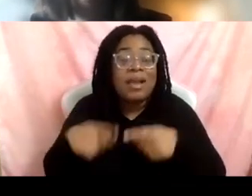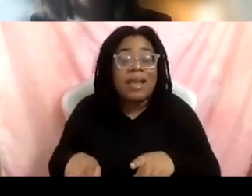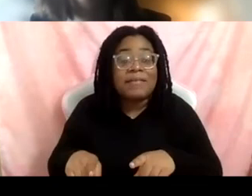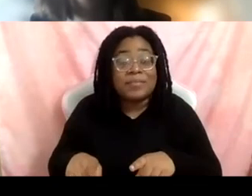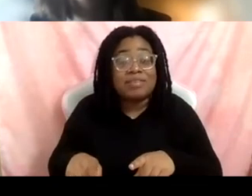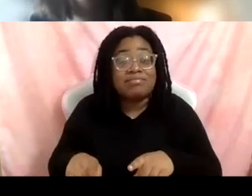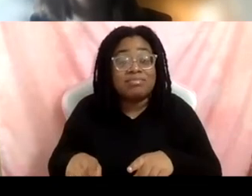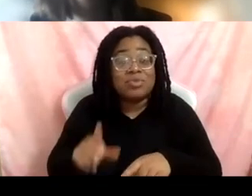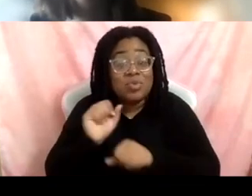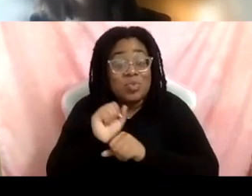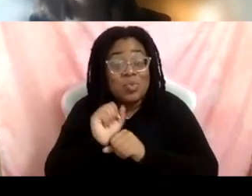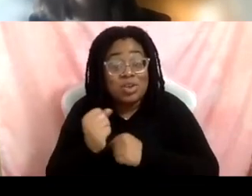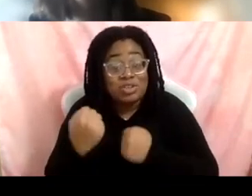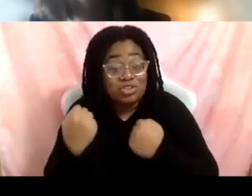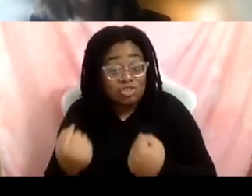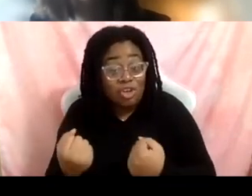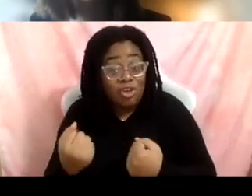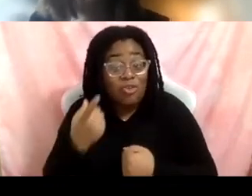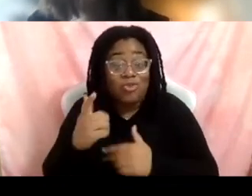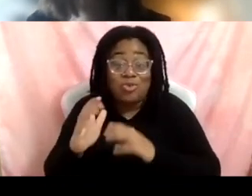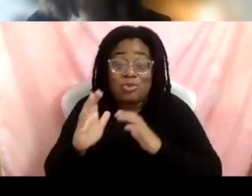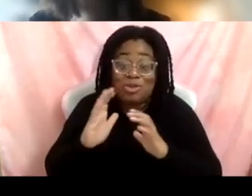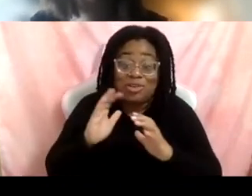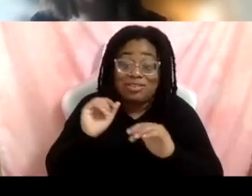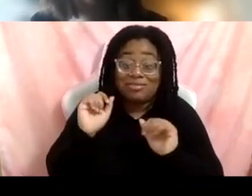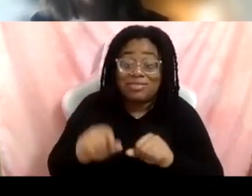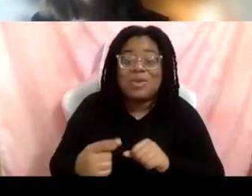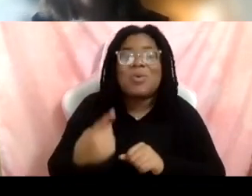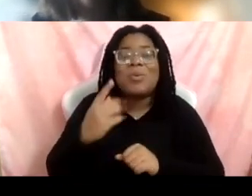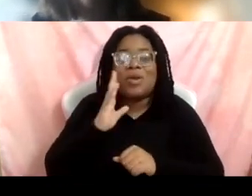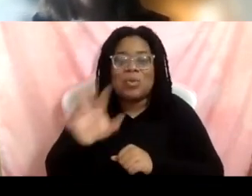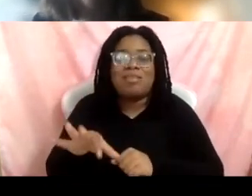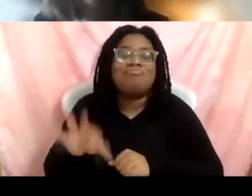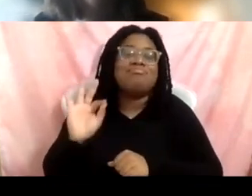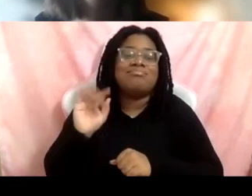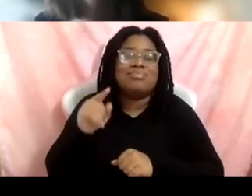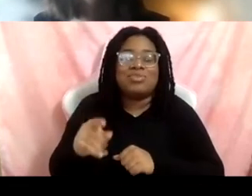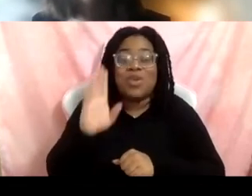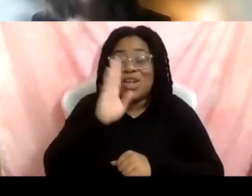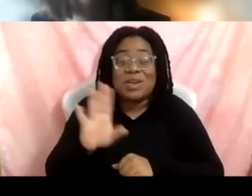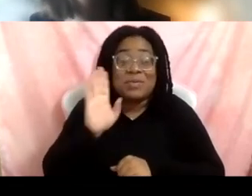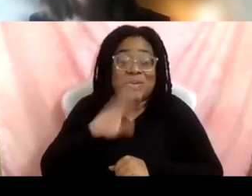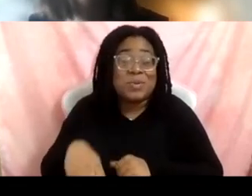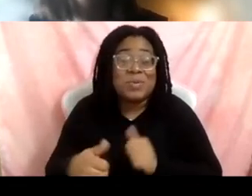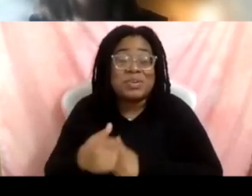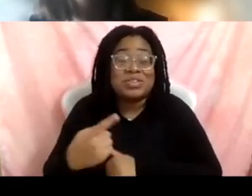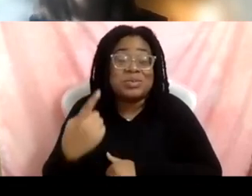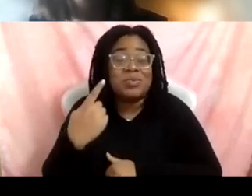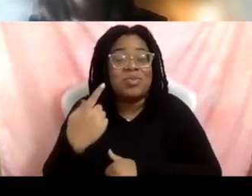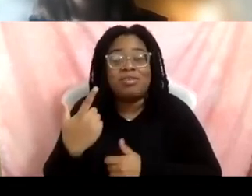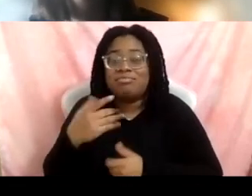is strong, you're able to communicate, one of them is going to pick you up, and you never know which is going to be the one. I mean,